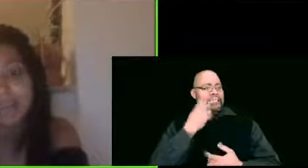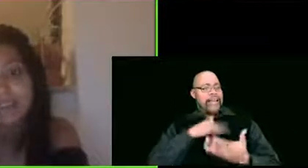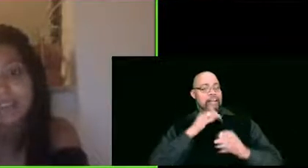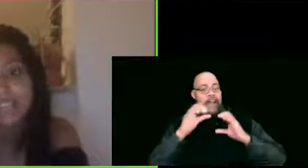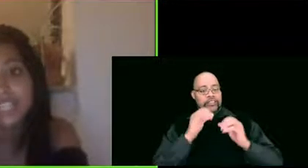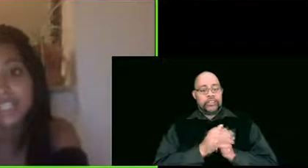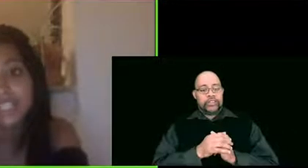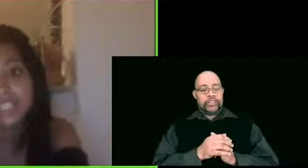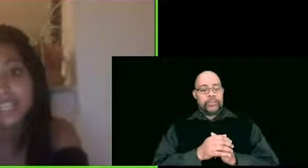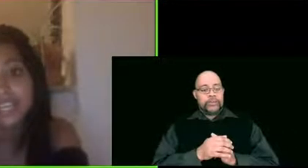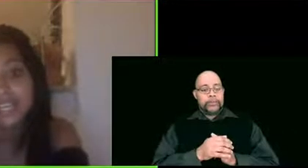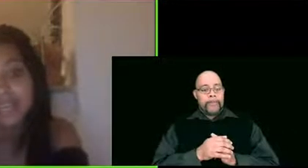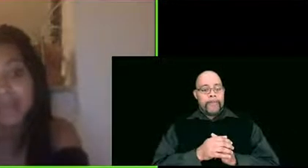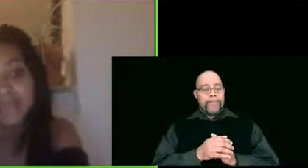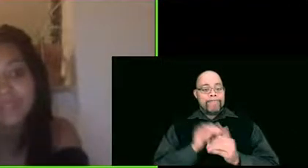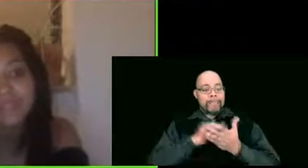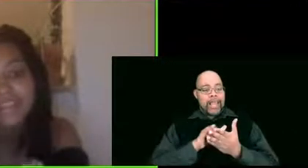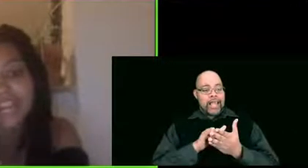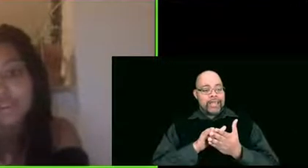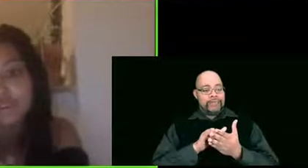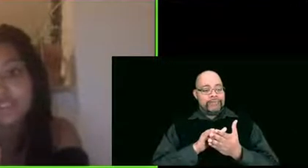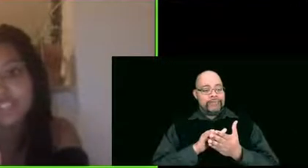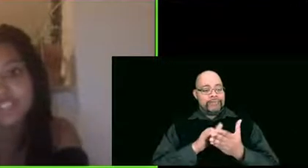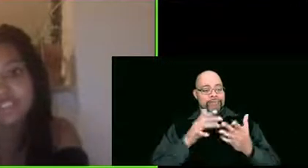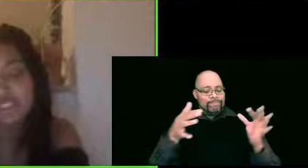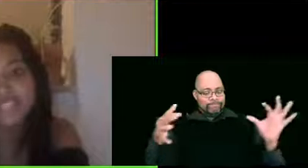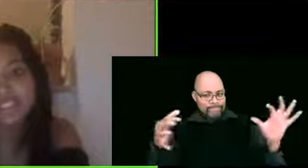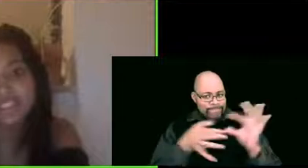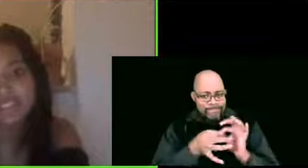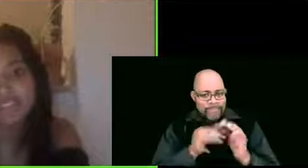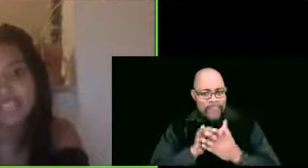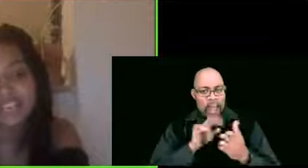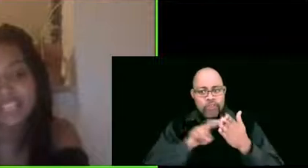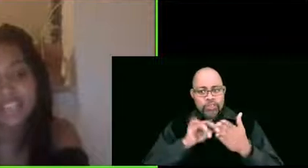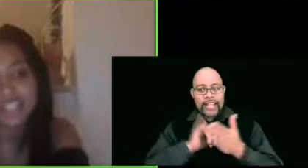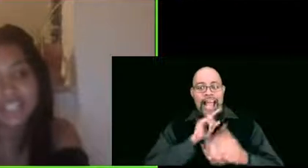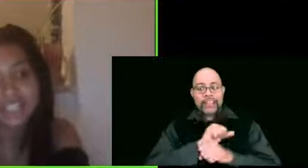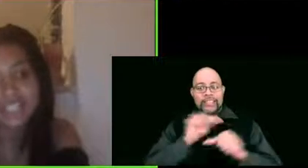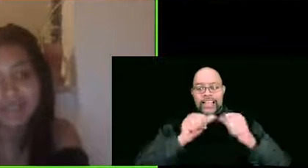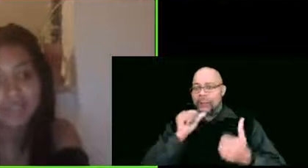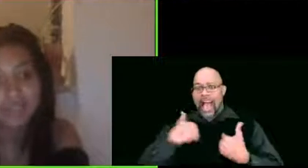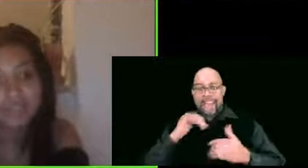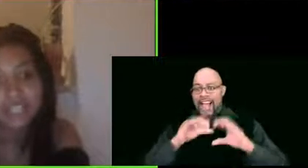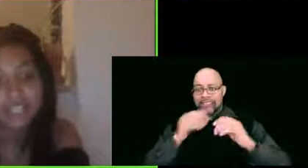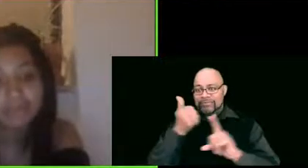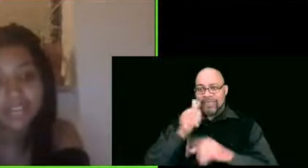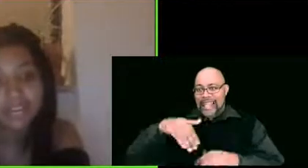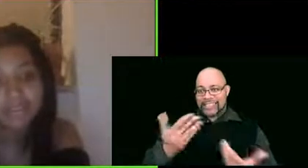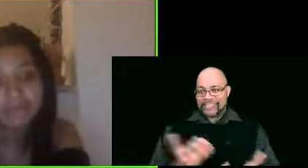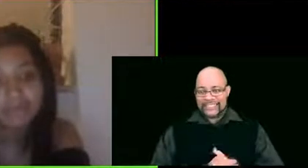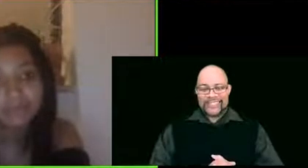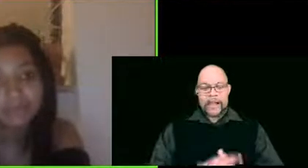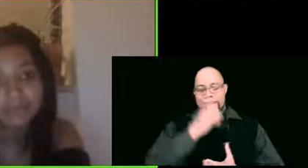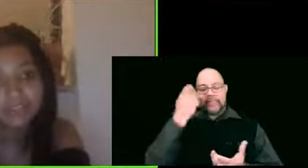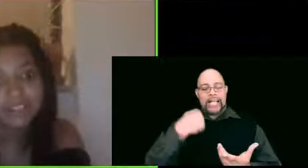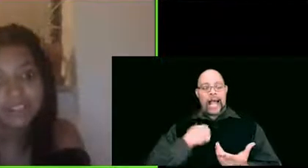find that I'm having conversations that are kind of drawing together the dots on research that actually the scientists haven't had those conversations themselves